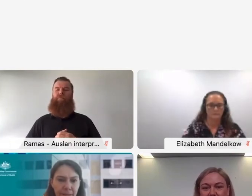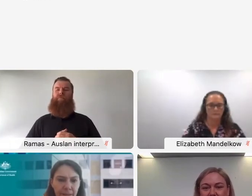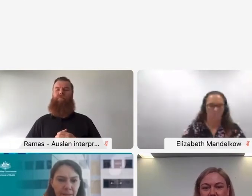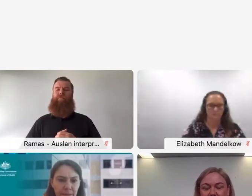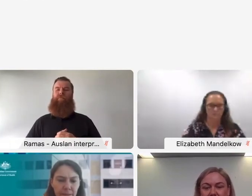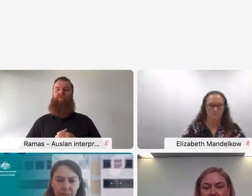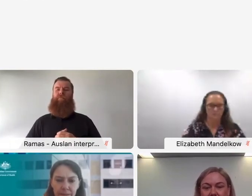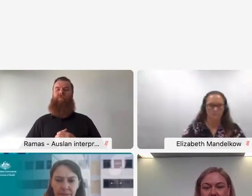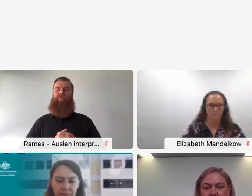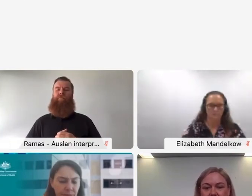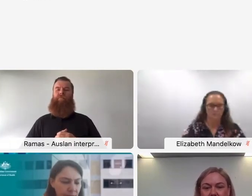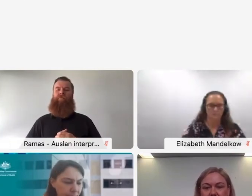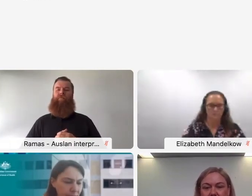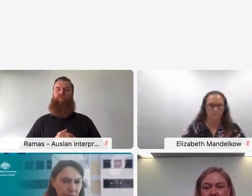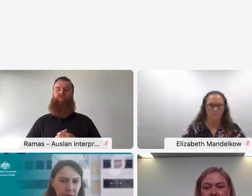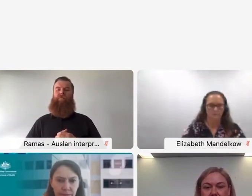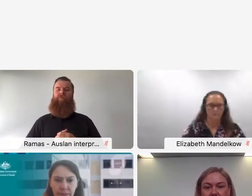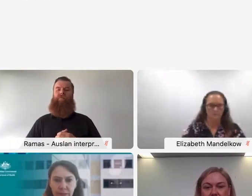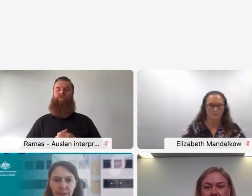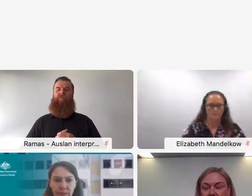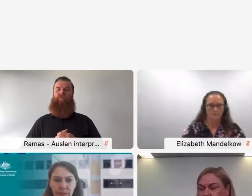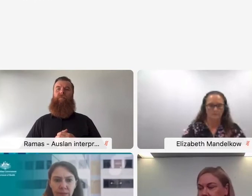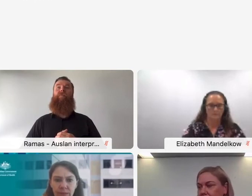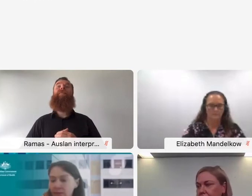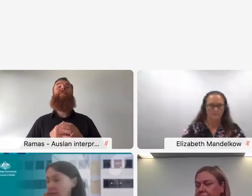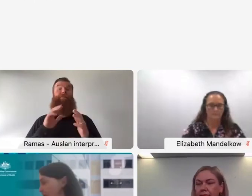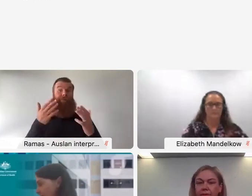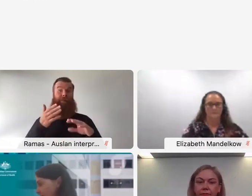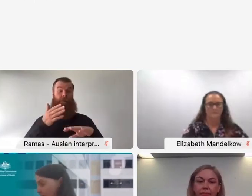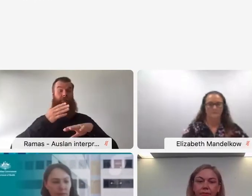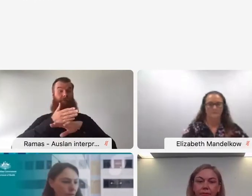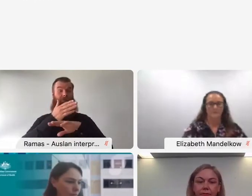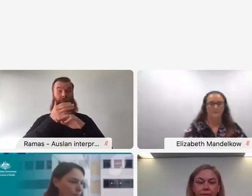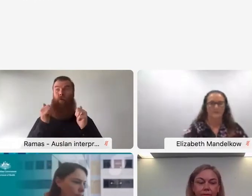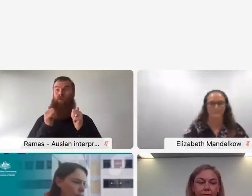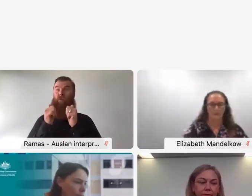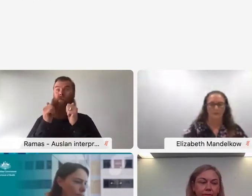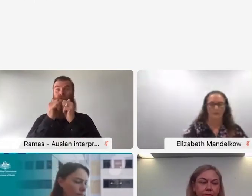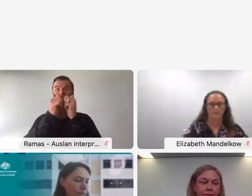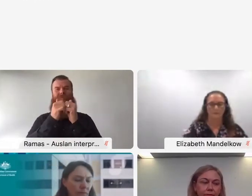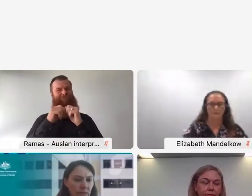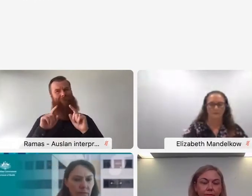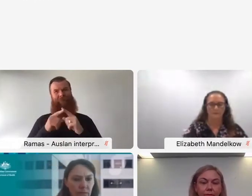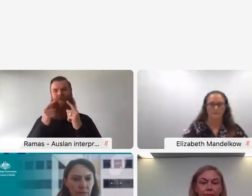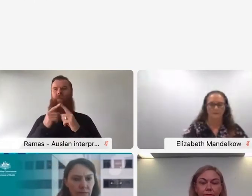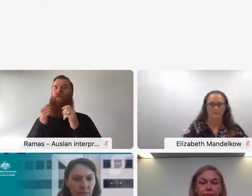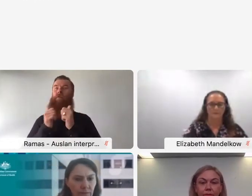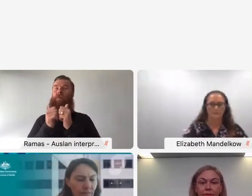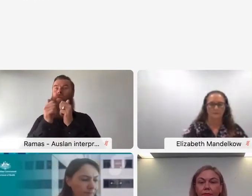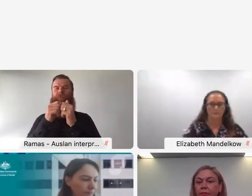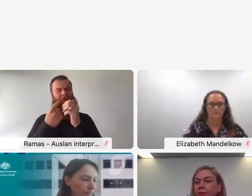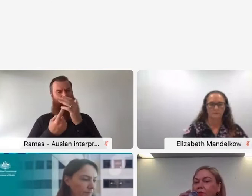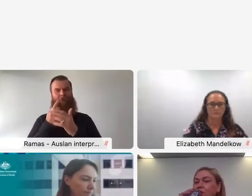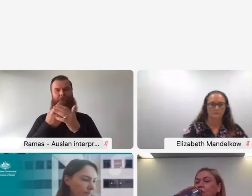In regards to the DARMAs and the labour agreements, that's something, that's quite a large topic